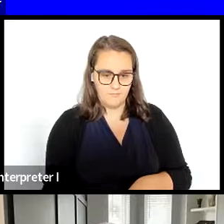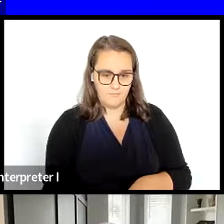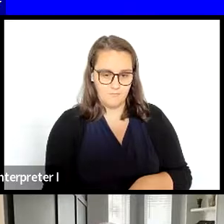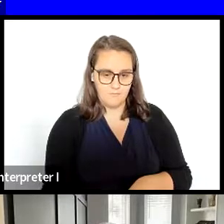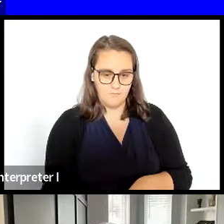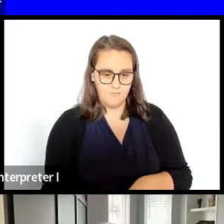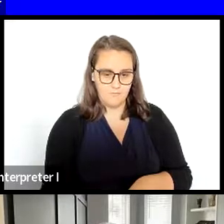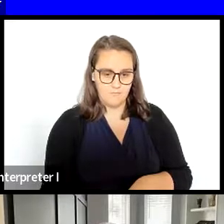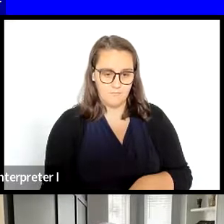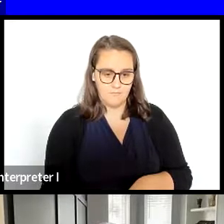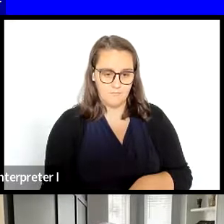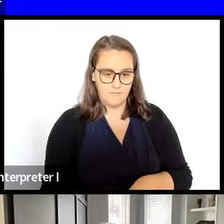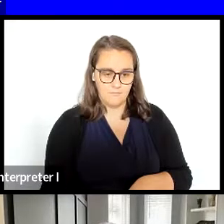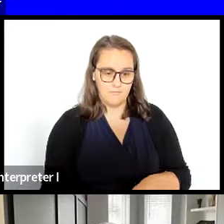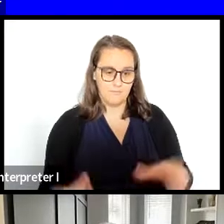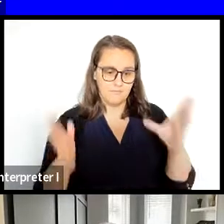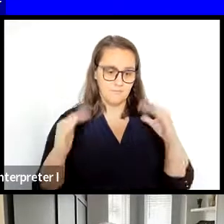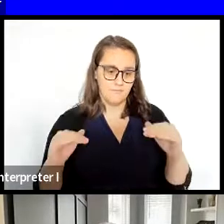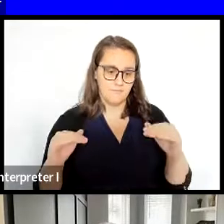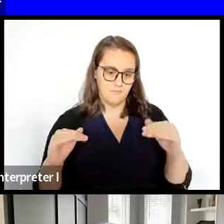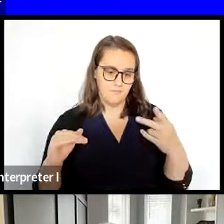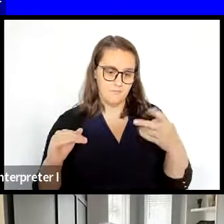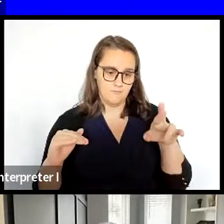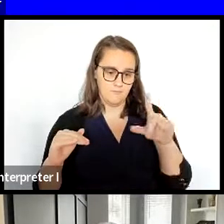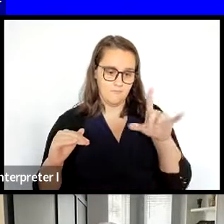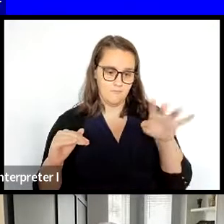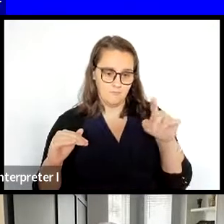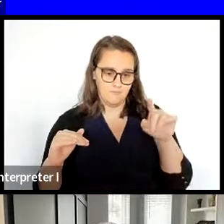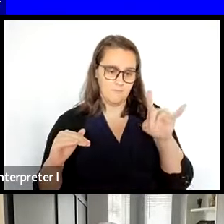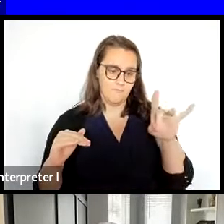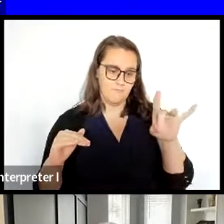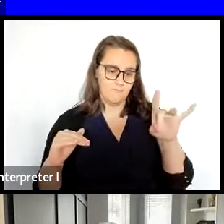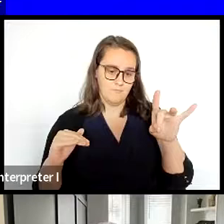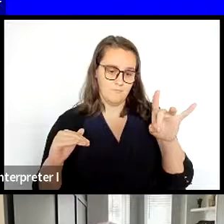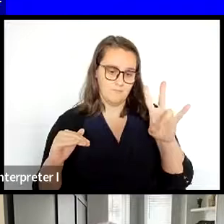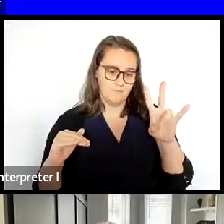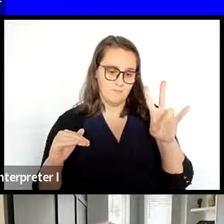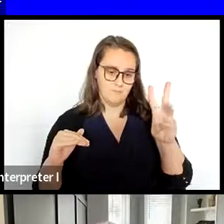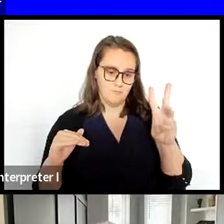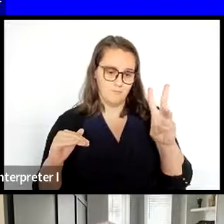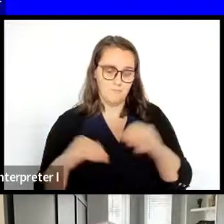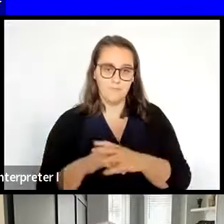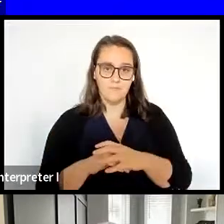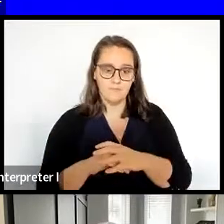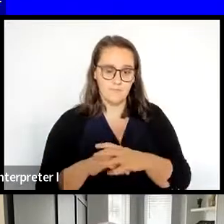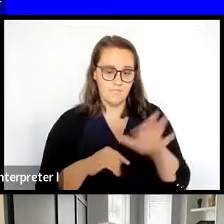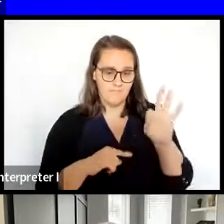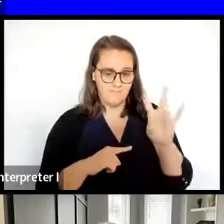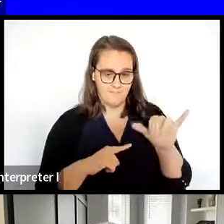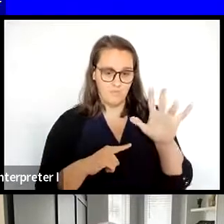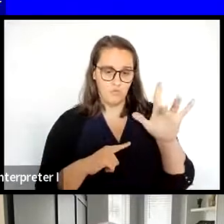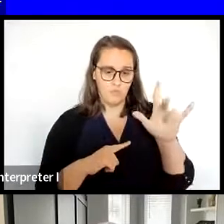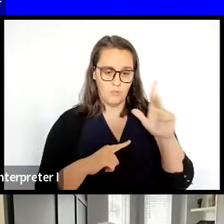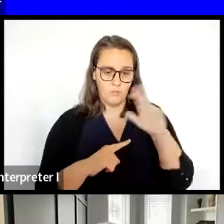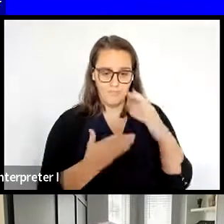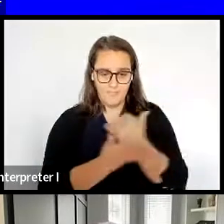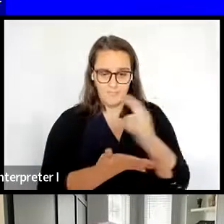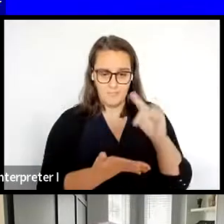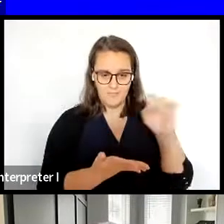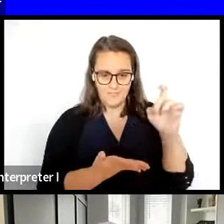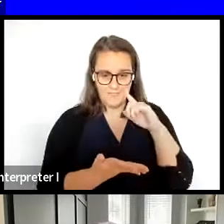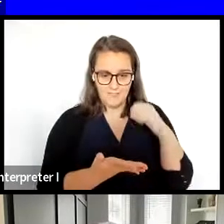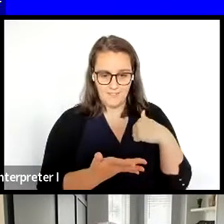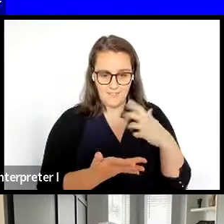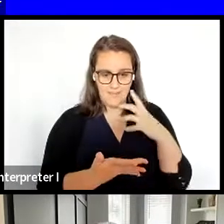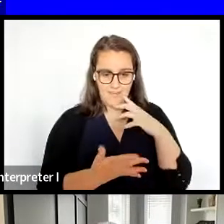The next item on the agenda is PR 24-876. Fiscal year 2023 income tax